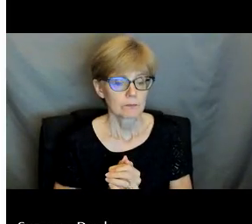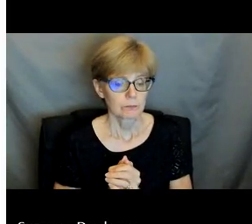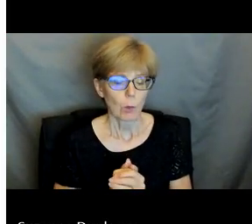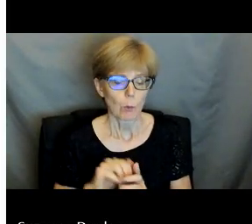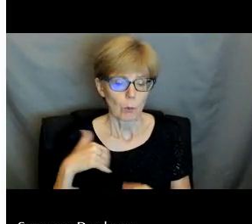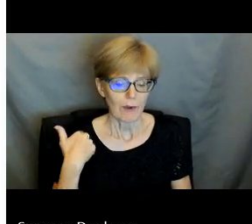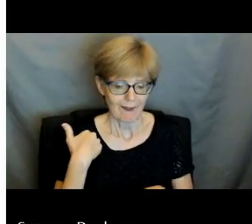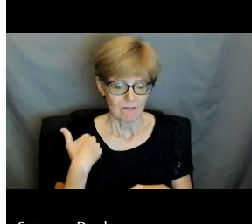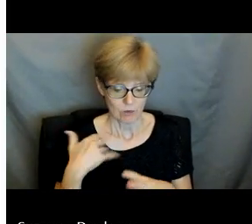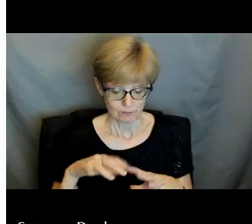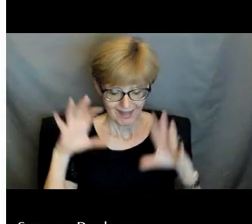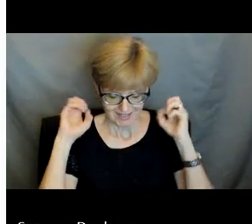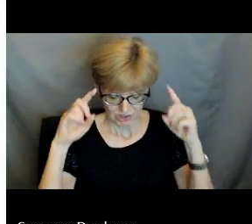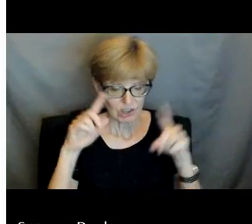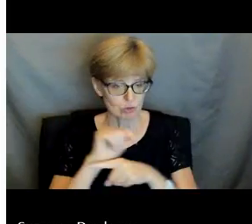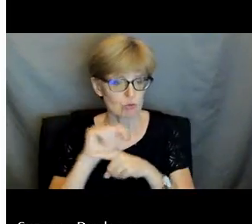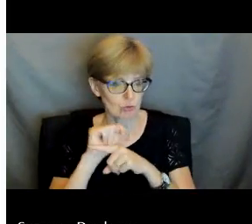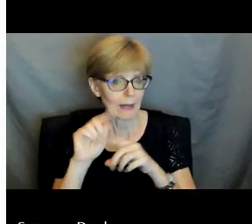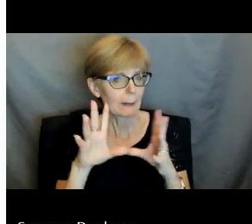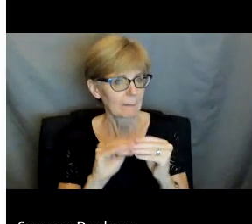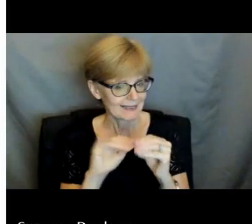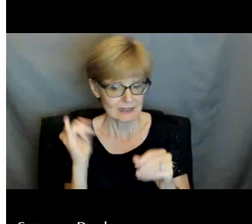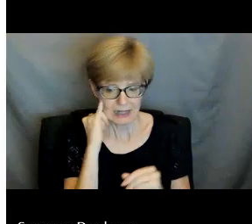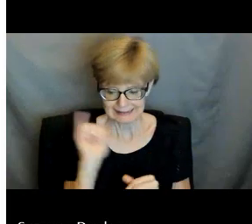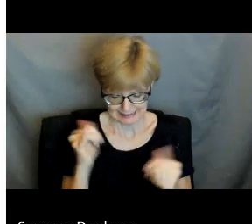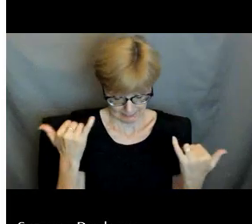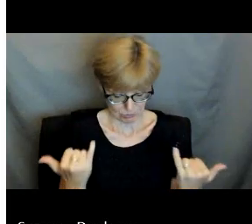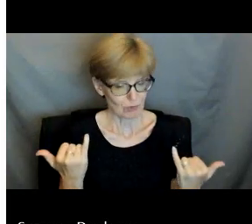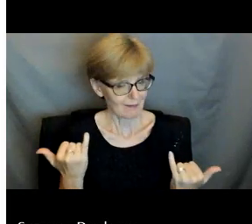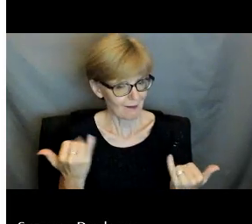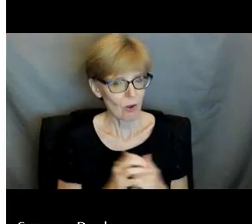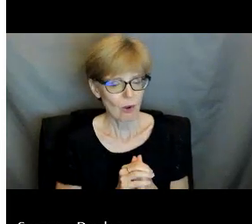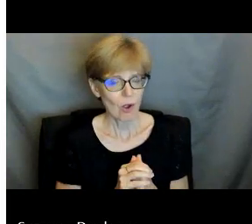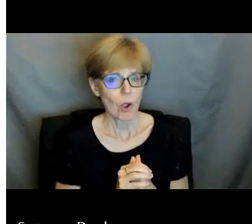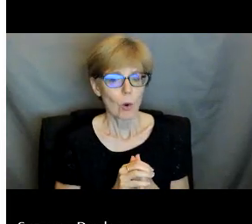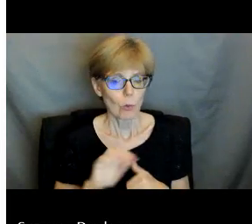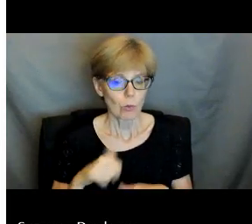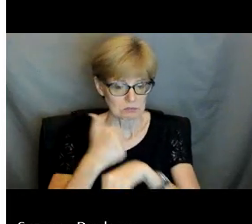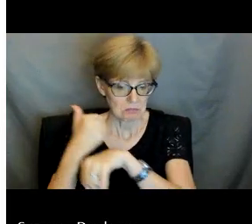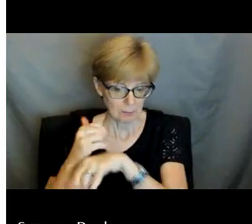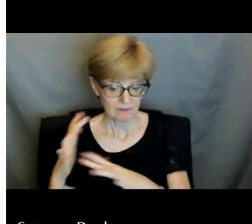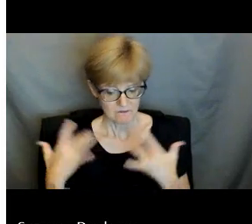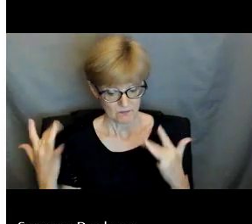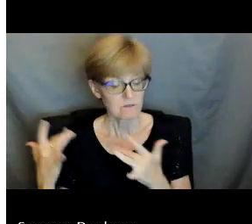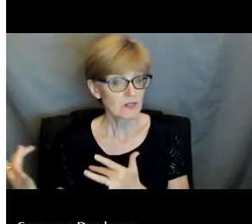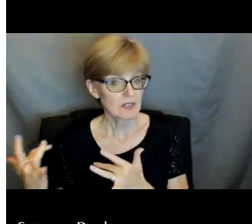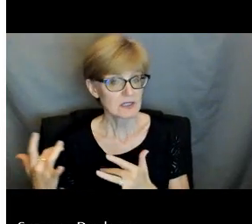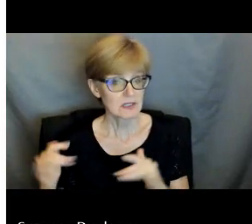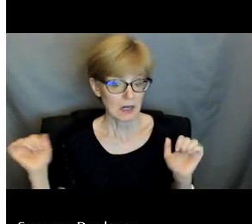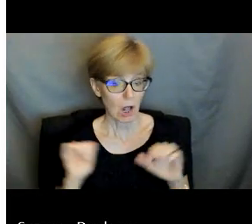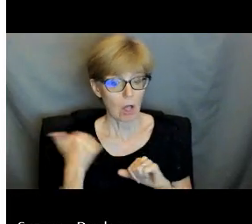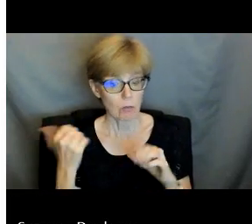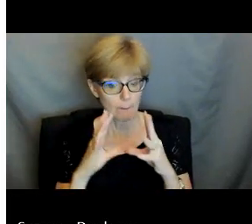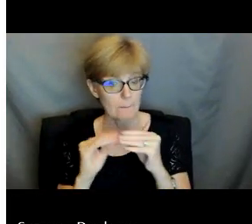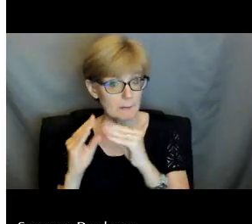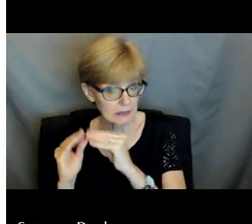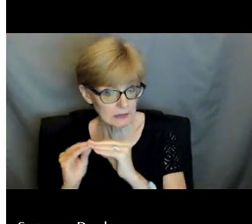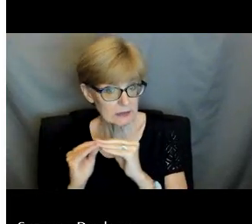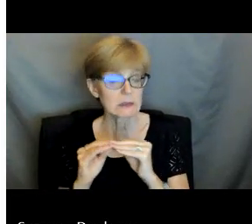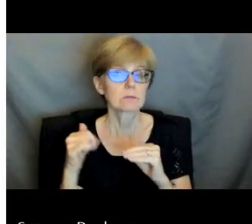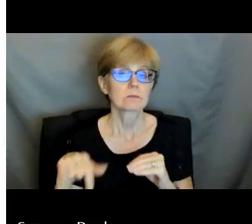sessions like the one that you're attending today. We hold events and other gatherings, ways that we